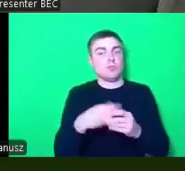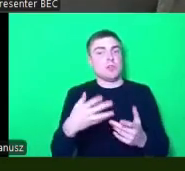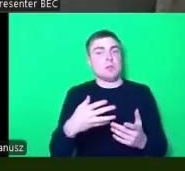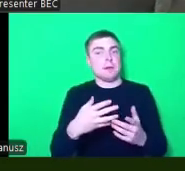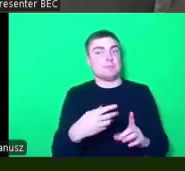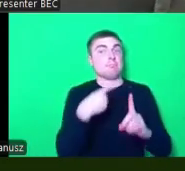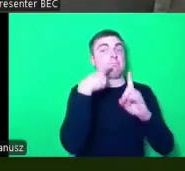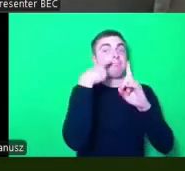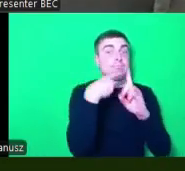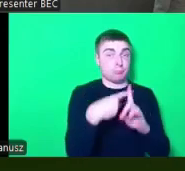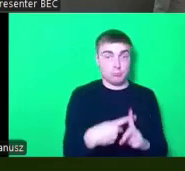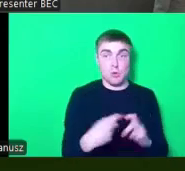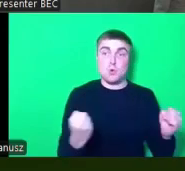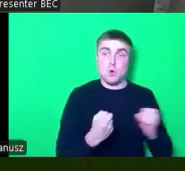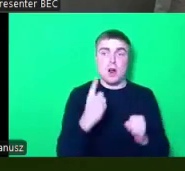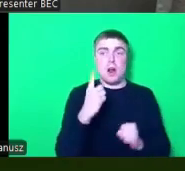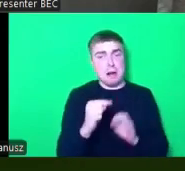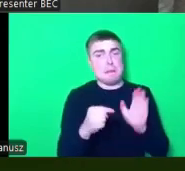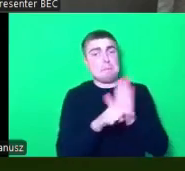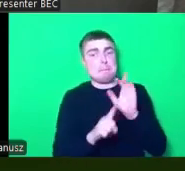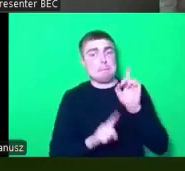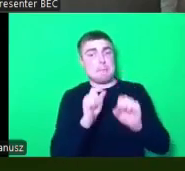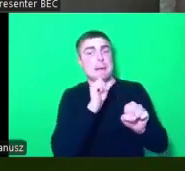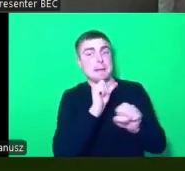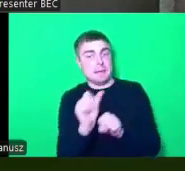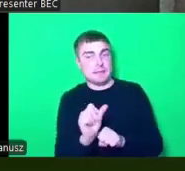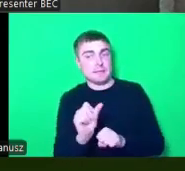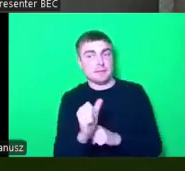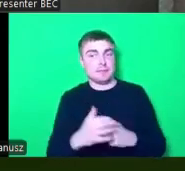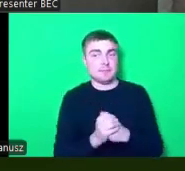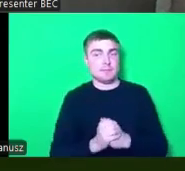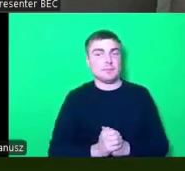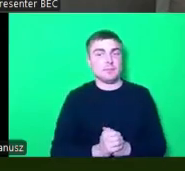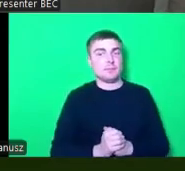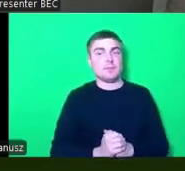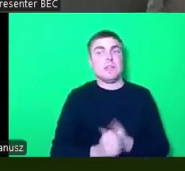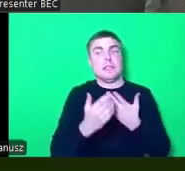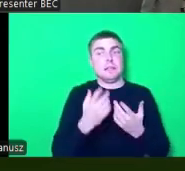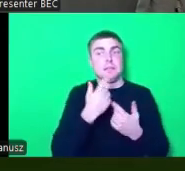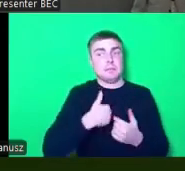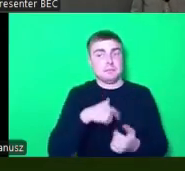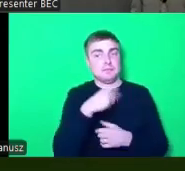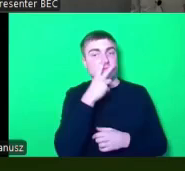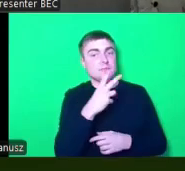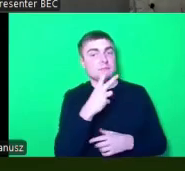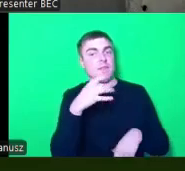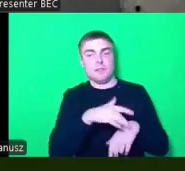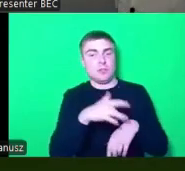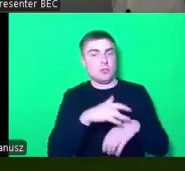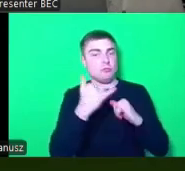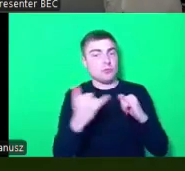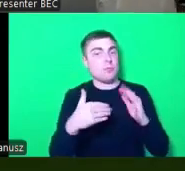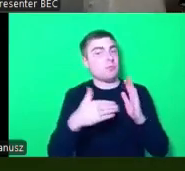the human health positive effects. There's always choices to make and solutions to